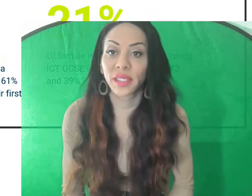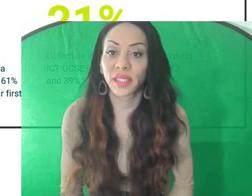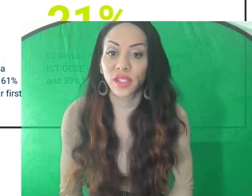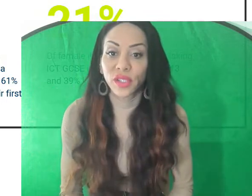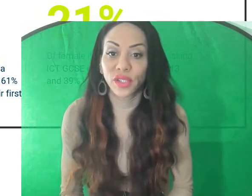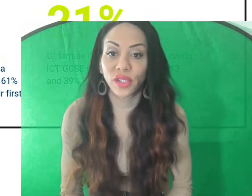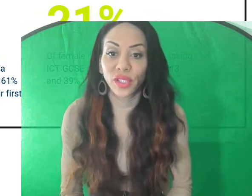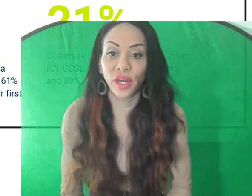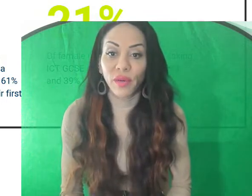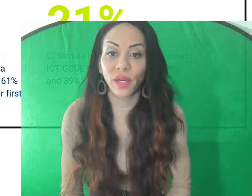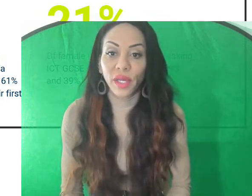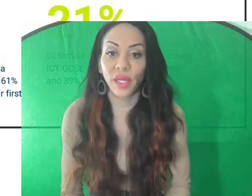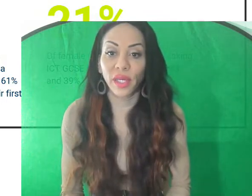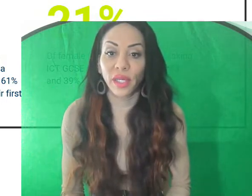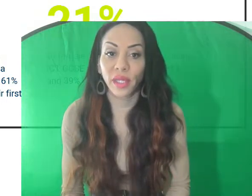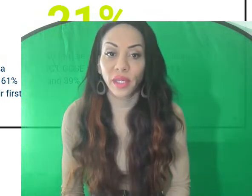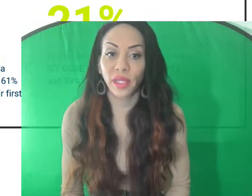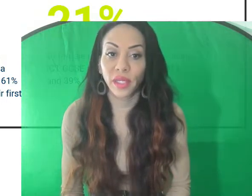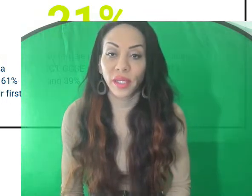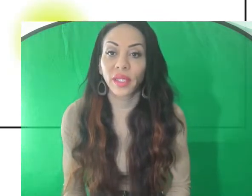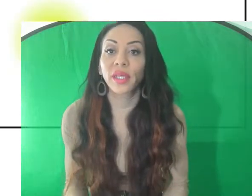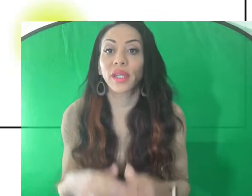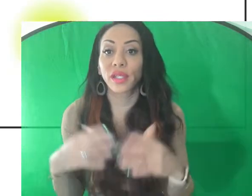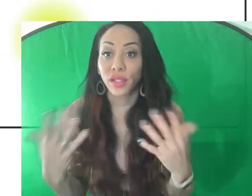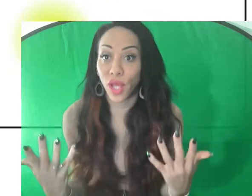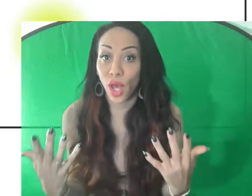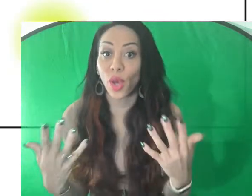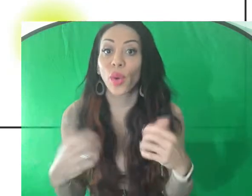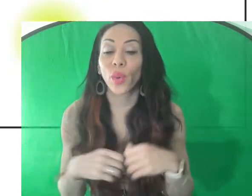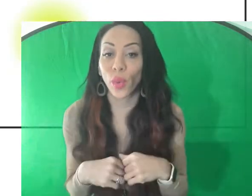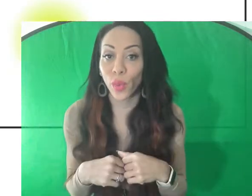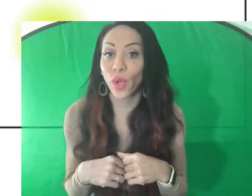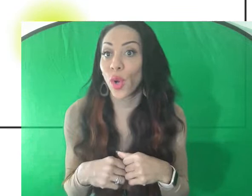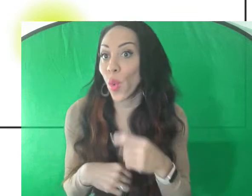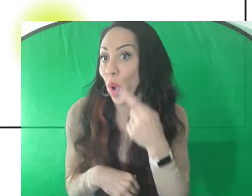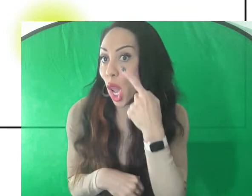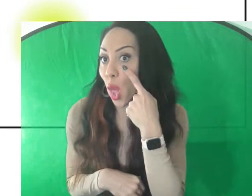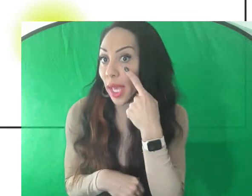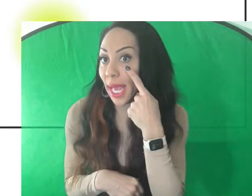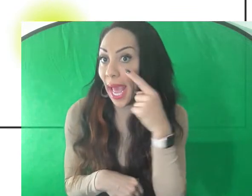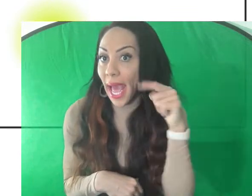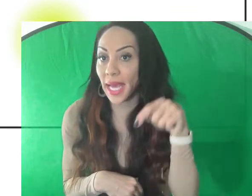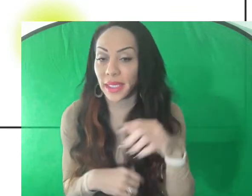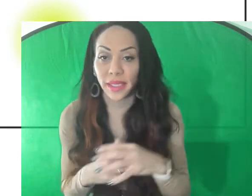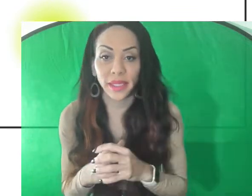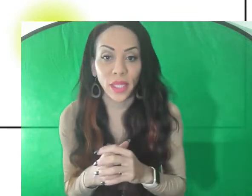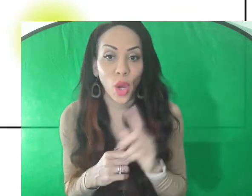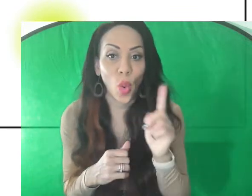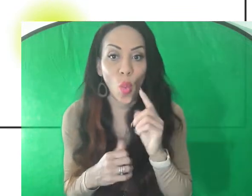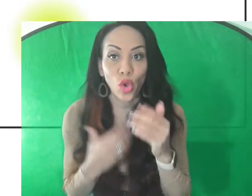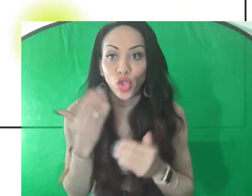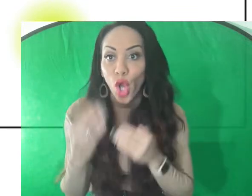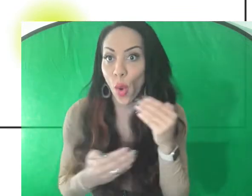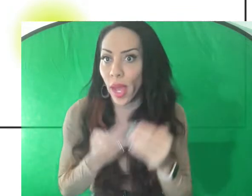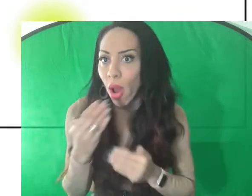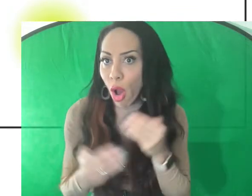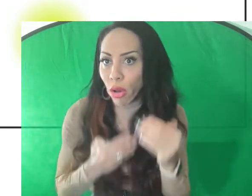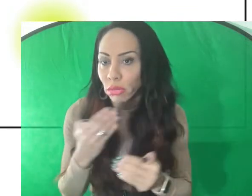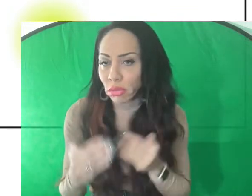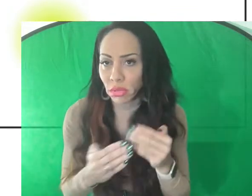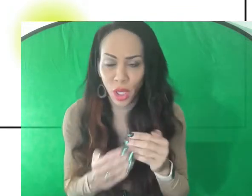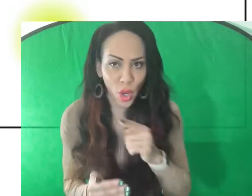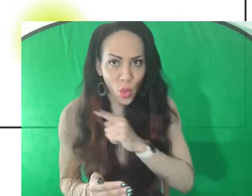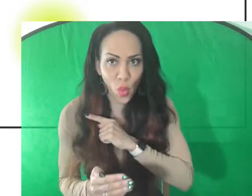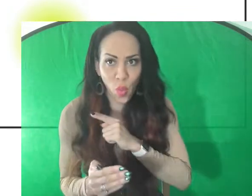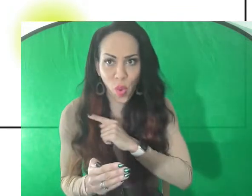subjects. Yeah, so we're kind of looking at what's going on, like why are these statistics happening?